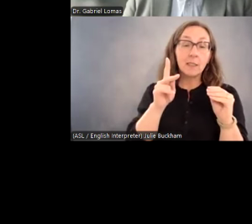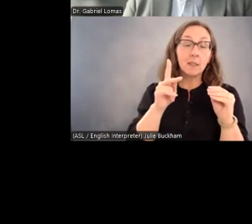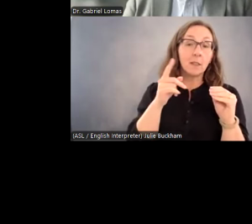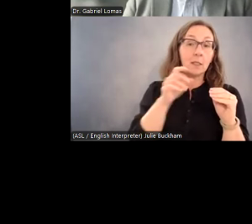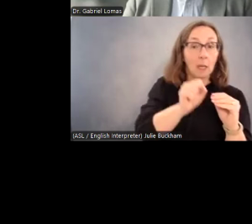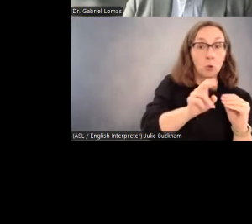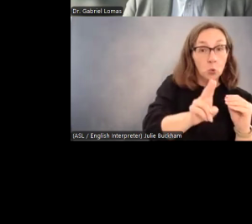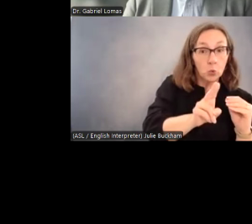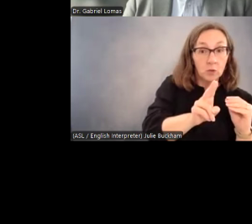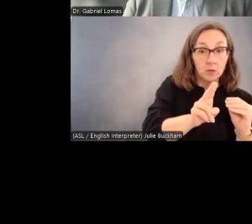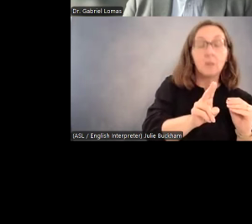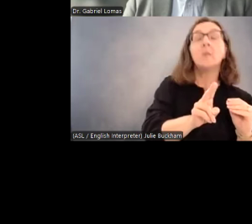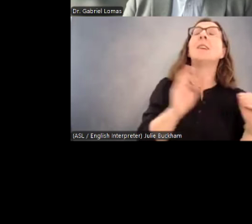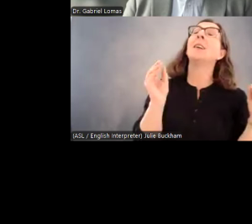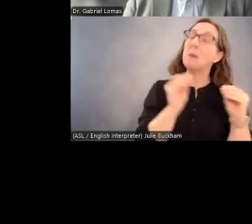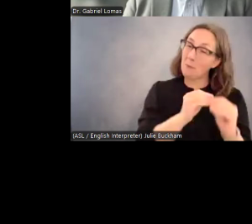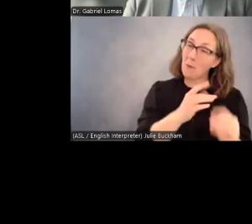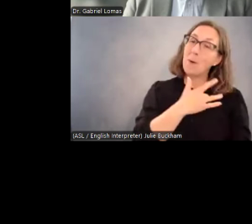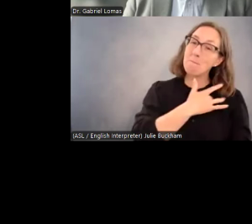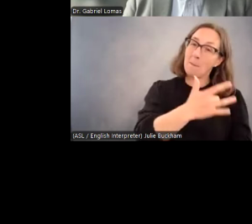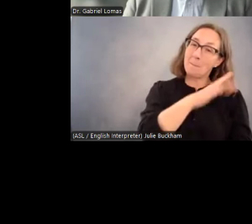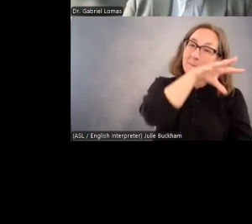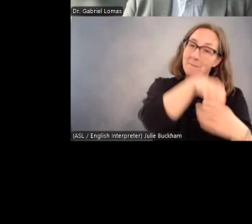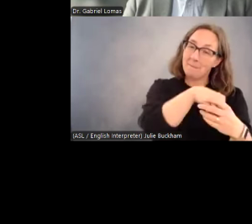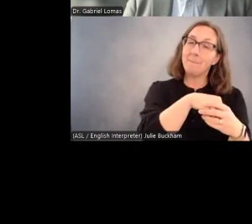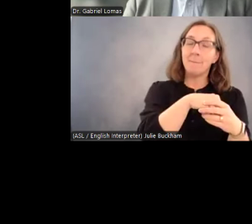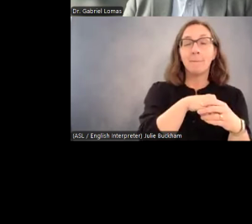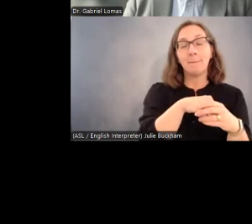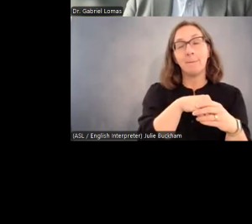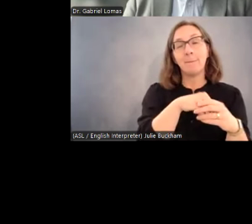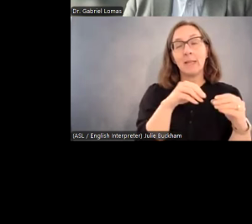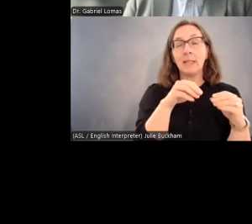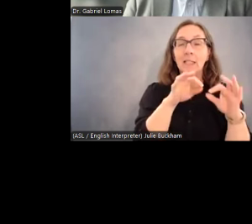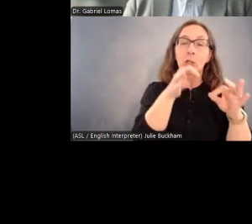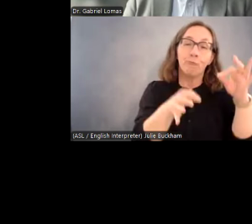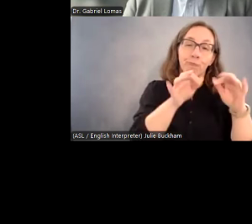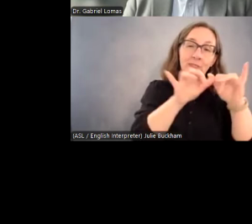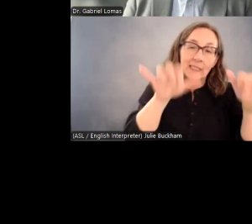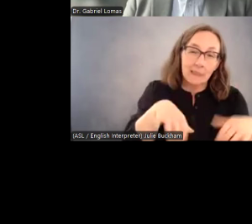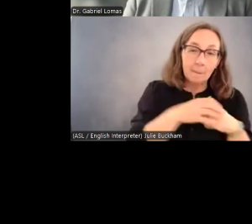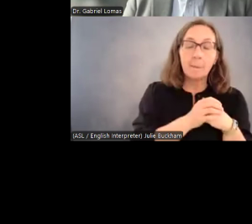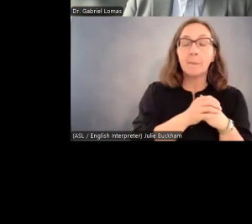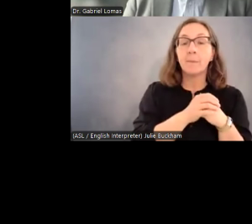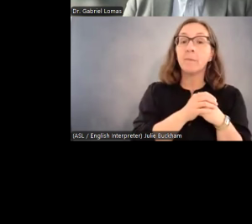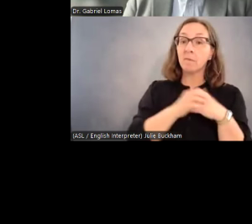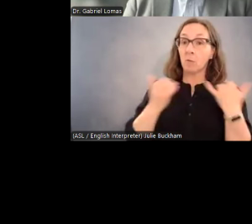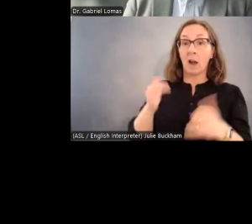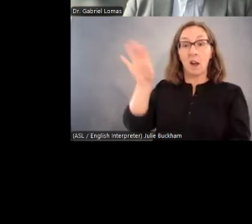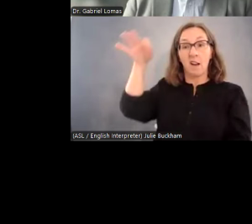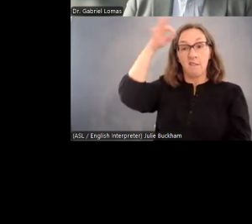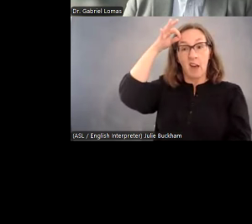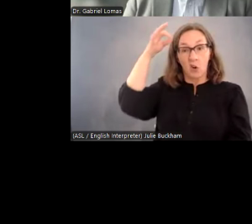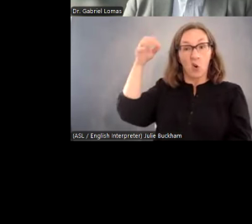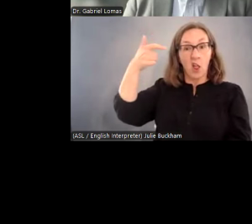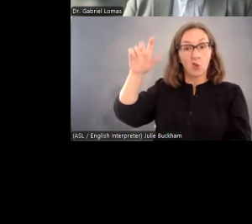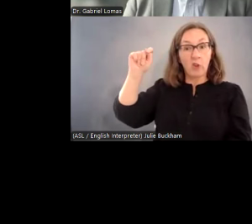more likely to encounter the criminal justice system. Now, there's actual federal grant right now going on that's